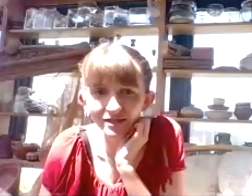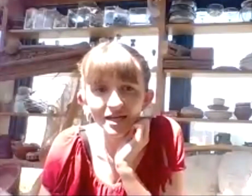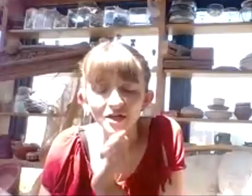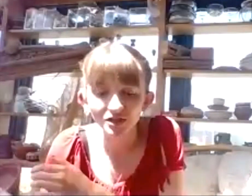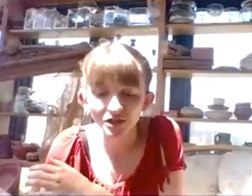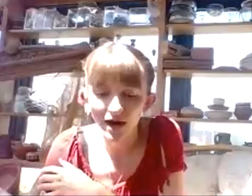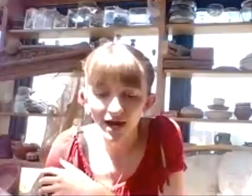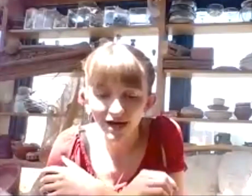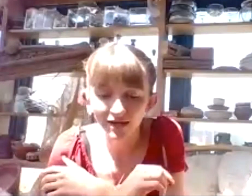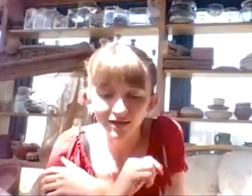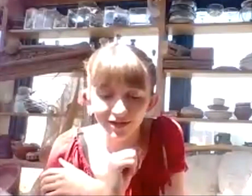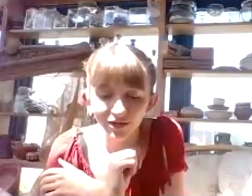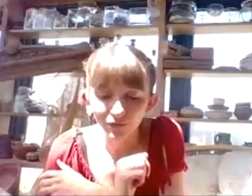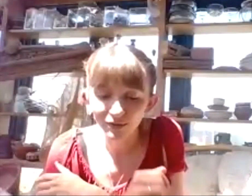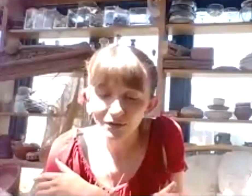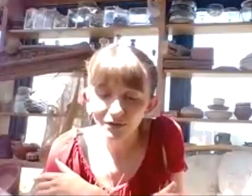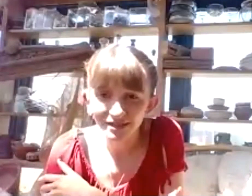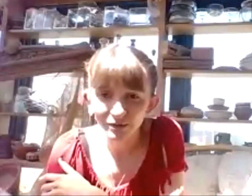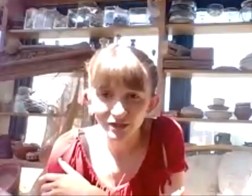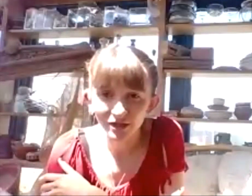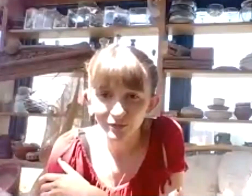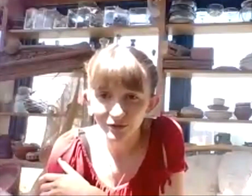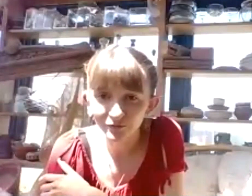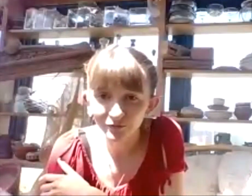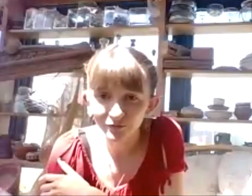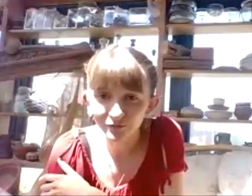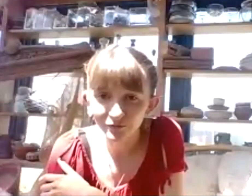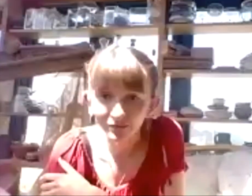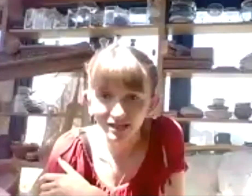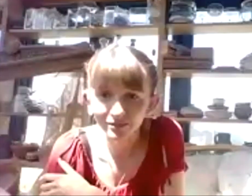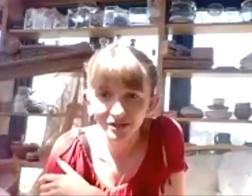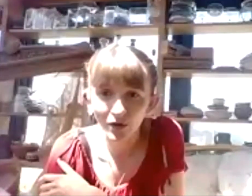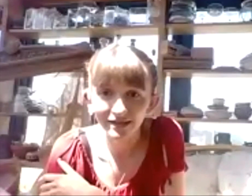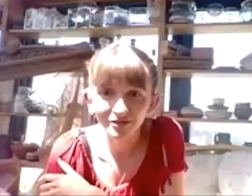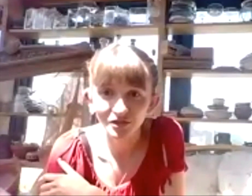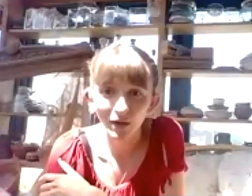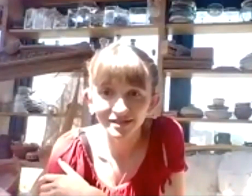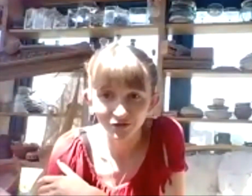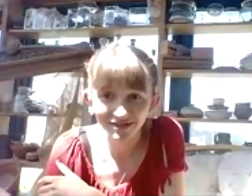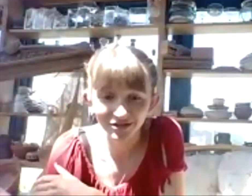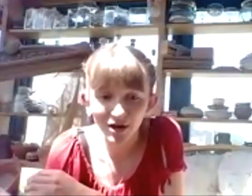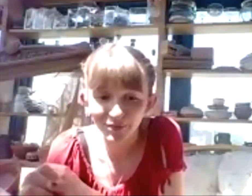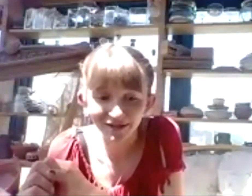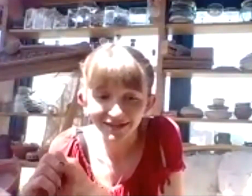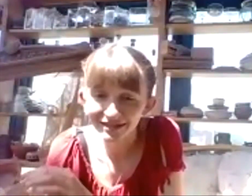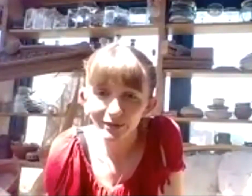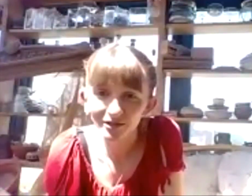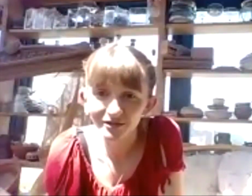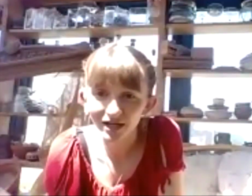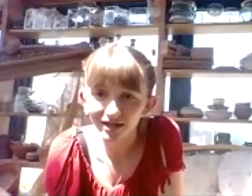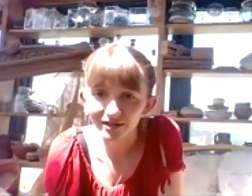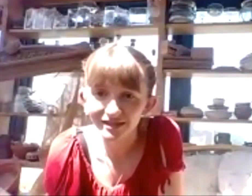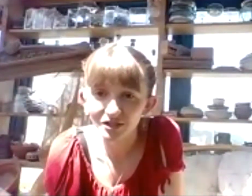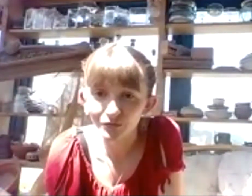is. So I really wanted to become involved in the museum. So I just went straight to the top and I